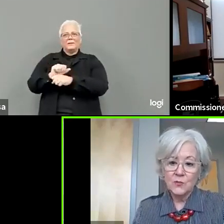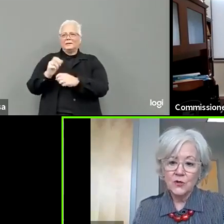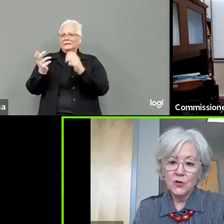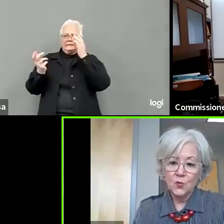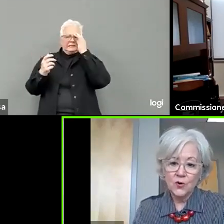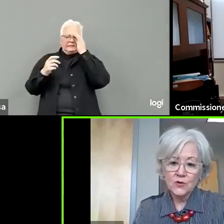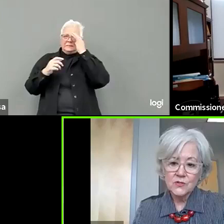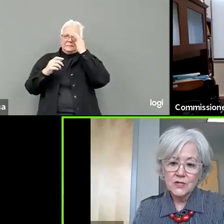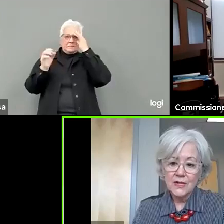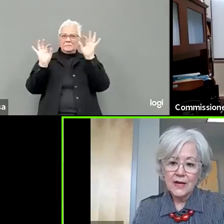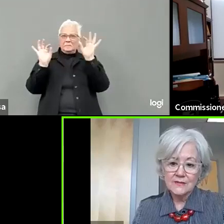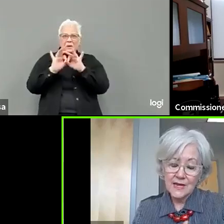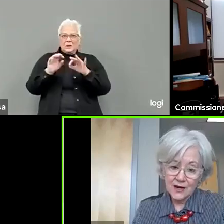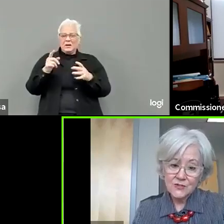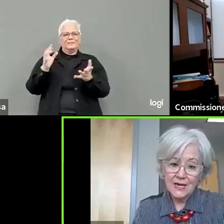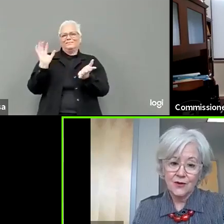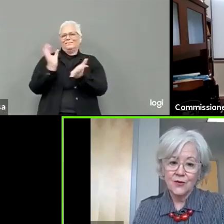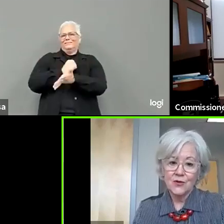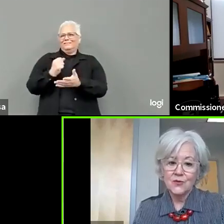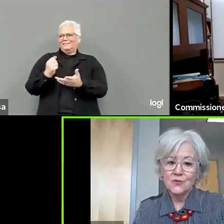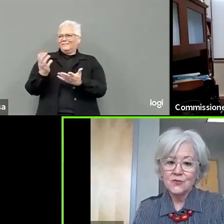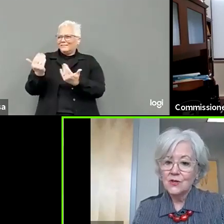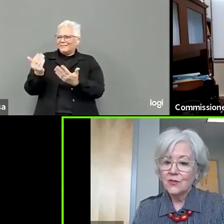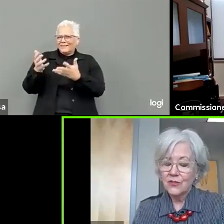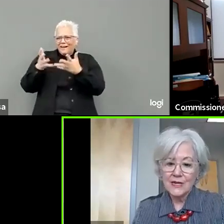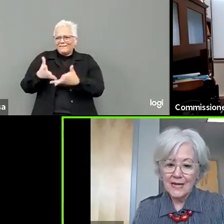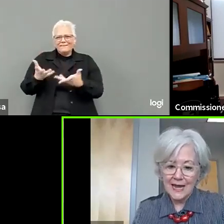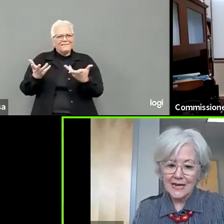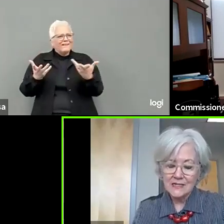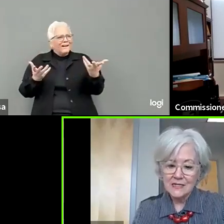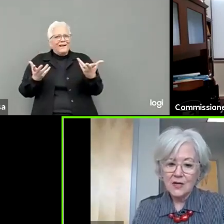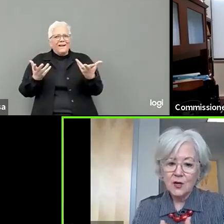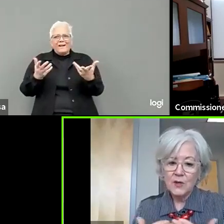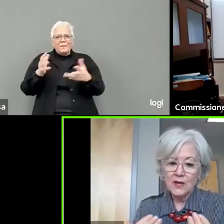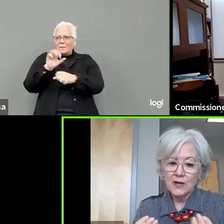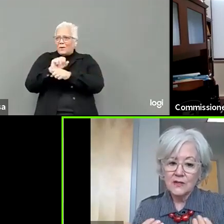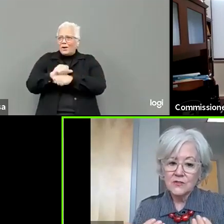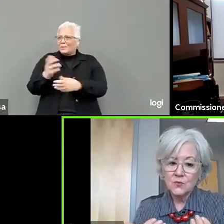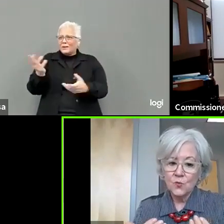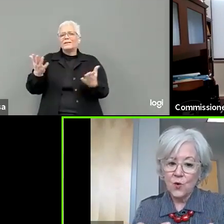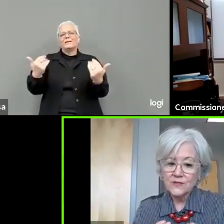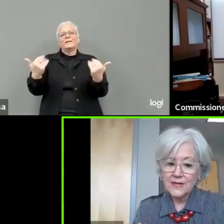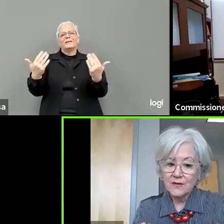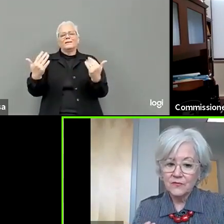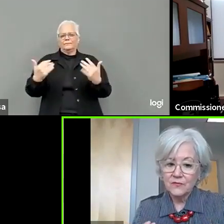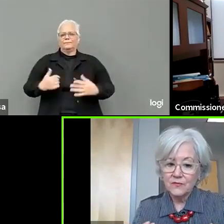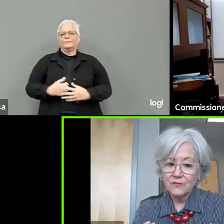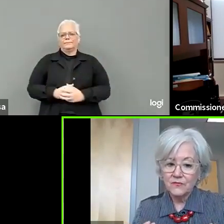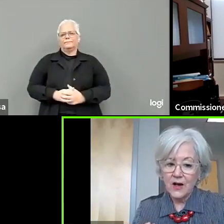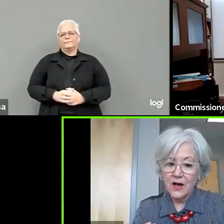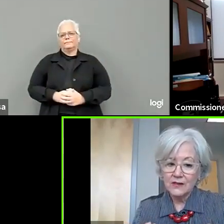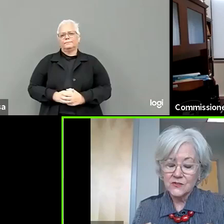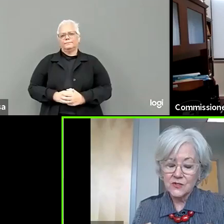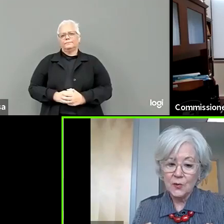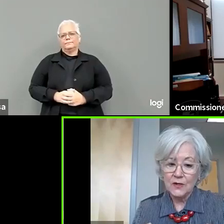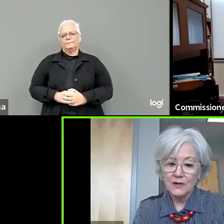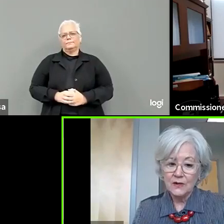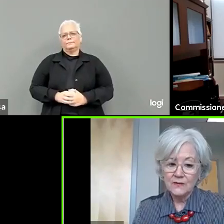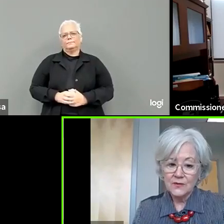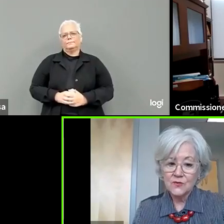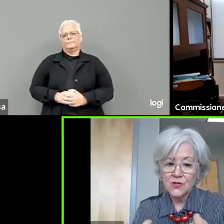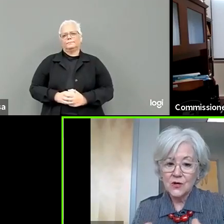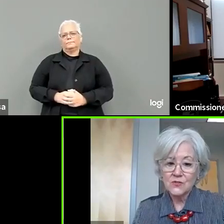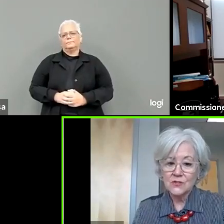or someone who works as a caretaker who's 38, because once that vial is